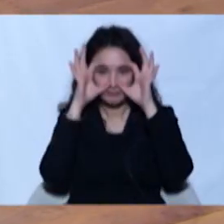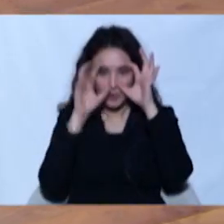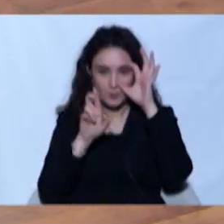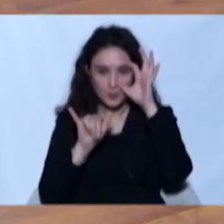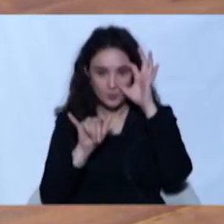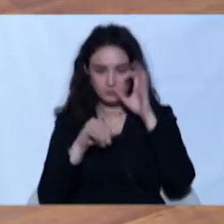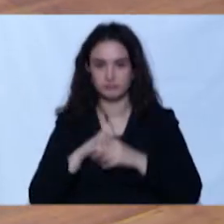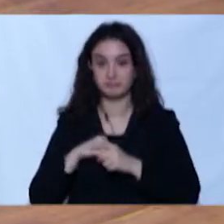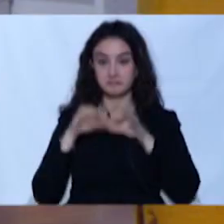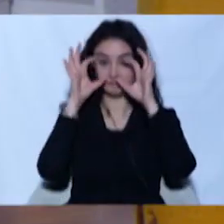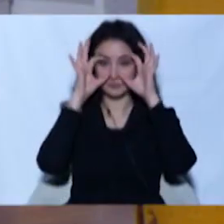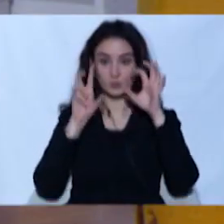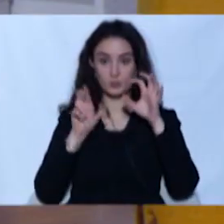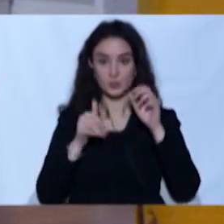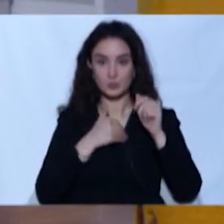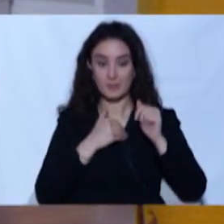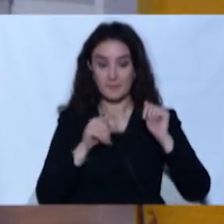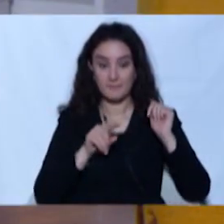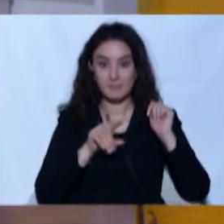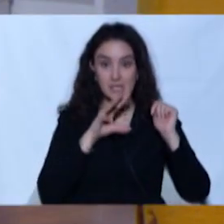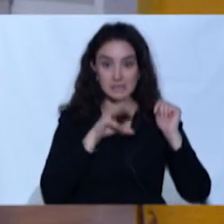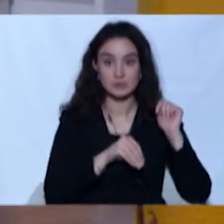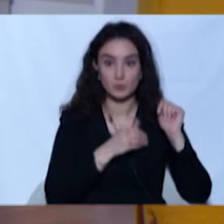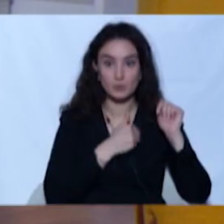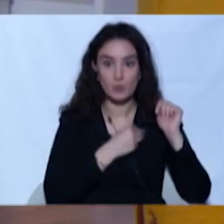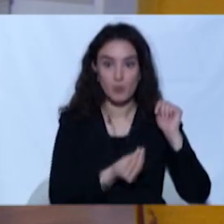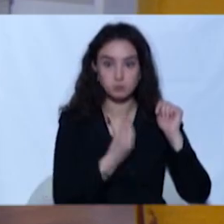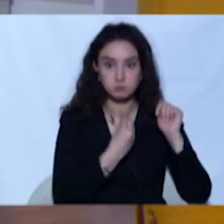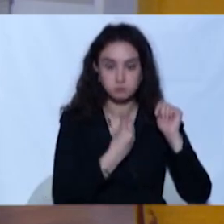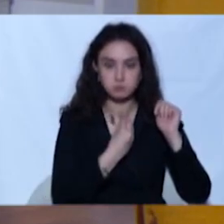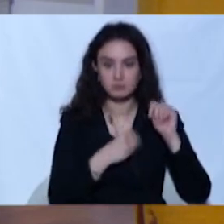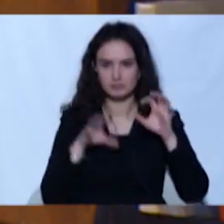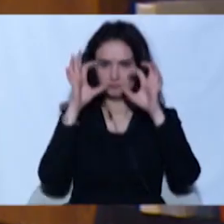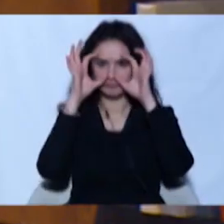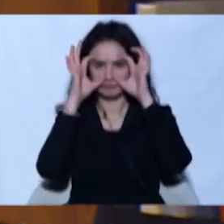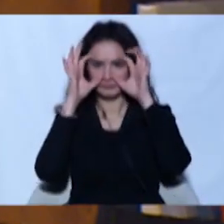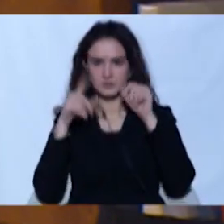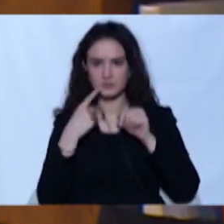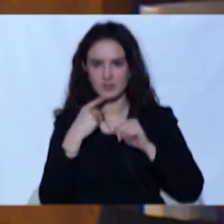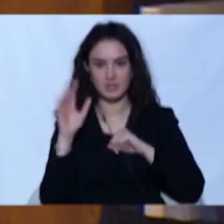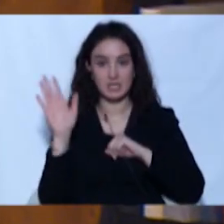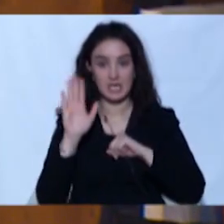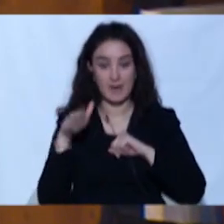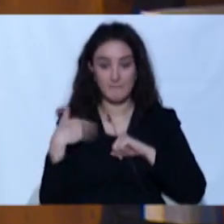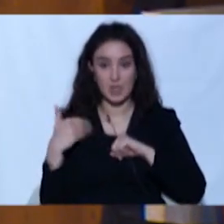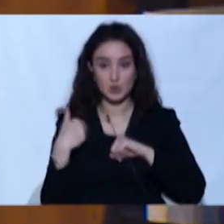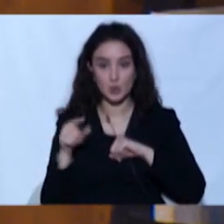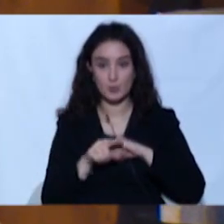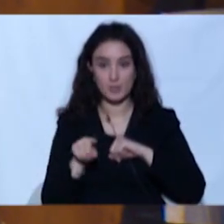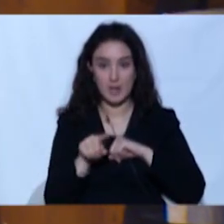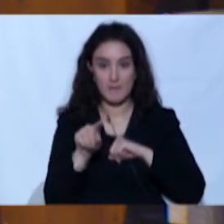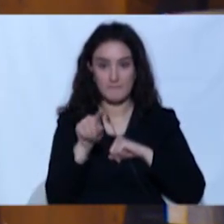The owl wants to eat the mouse. The owl says, "Hello, little mouse.